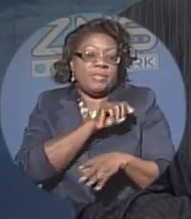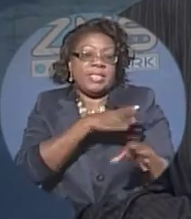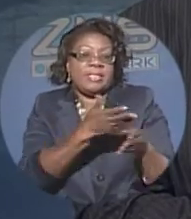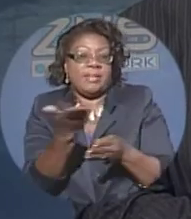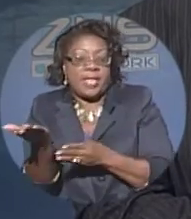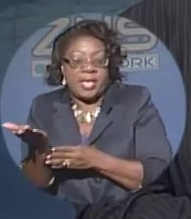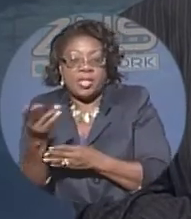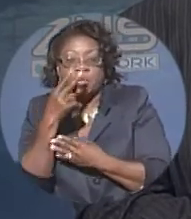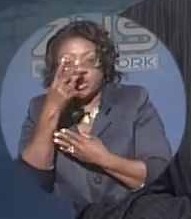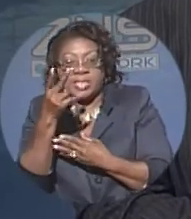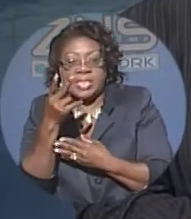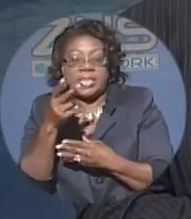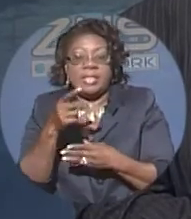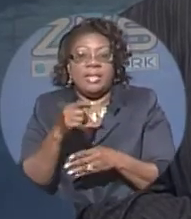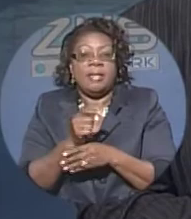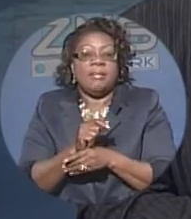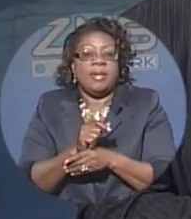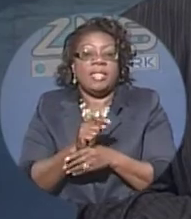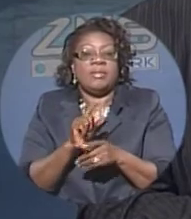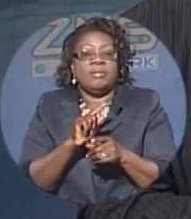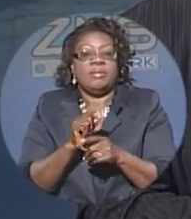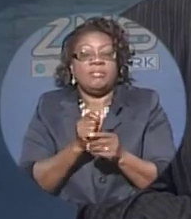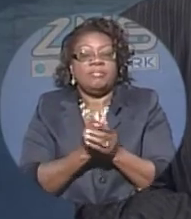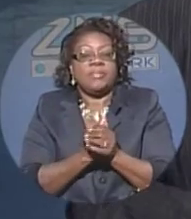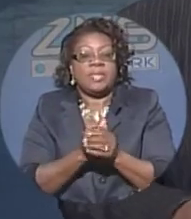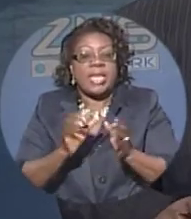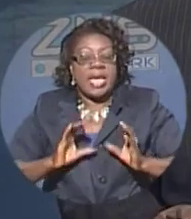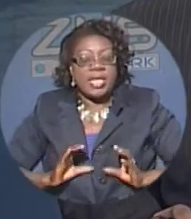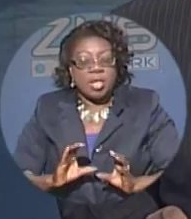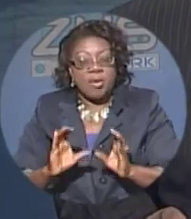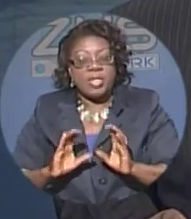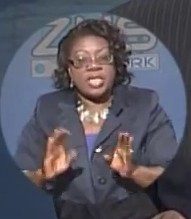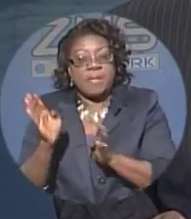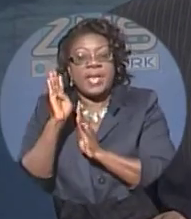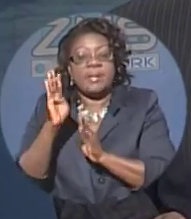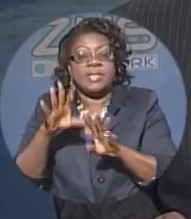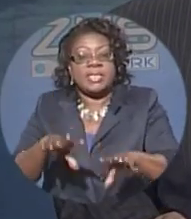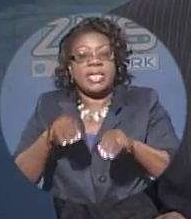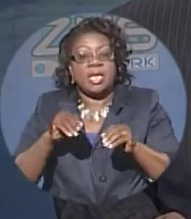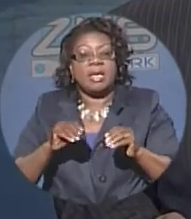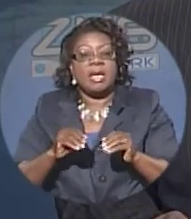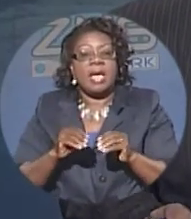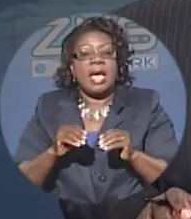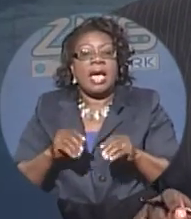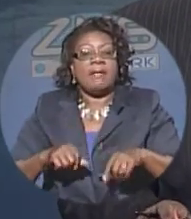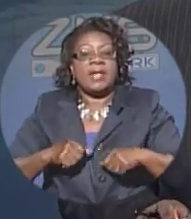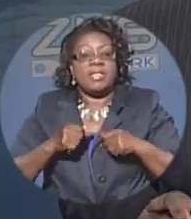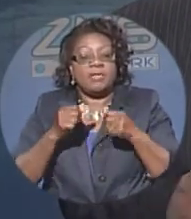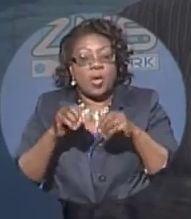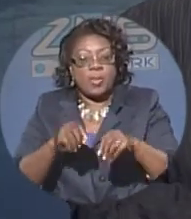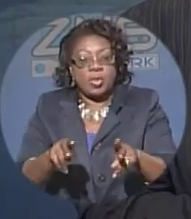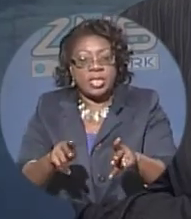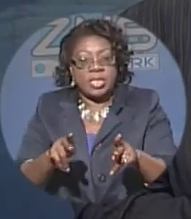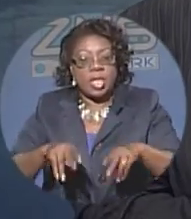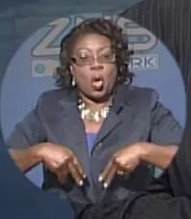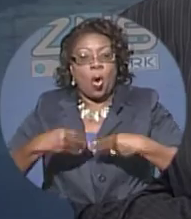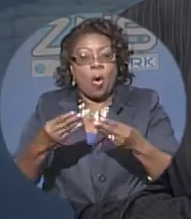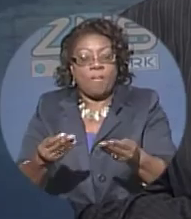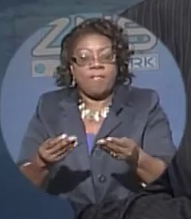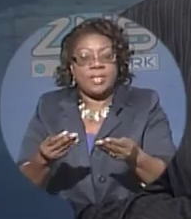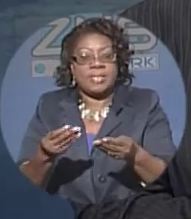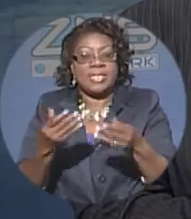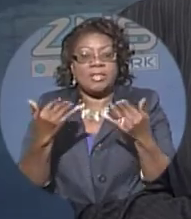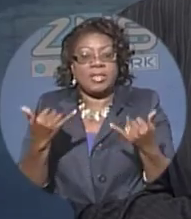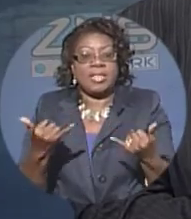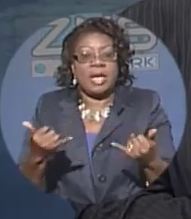tells us that Panama tourism officials are encouraging Bahamians to take advantage of the opportunities offered, especially since you can now